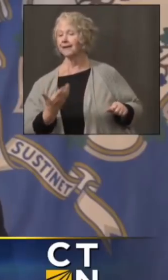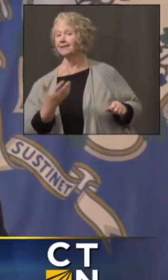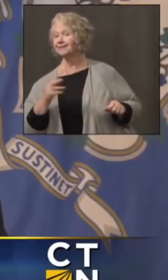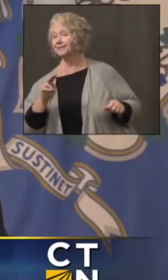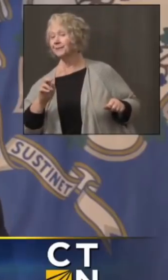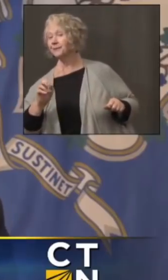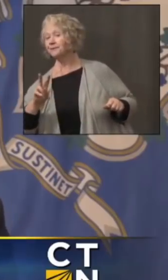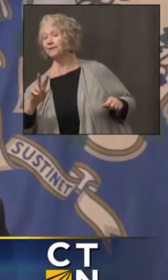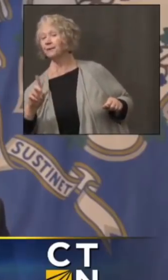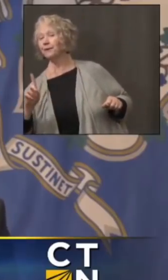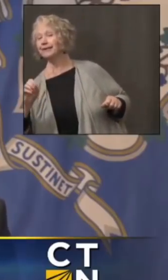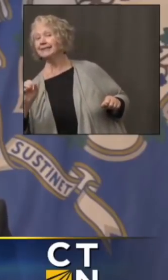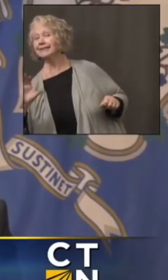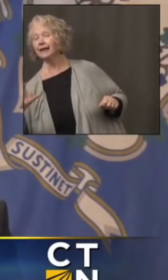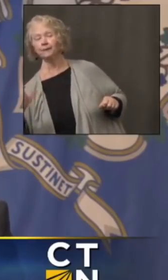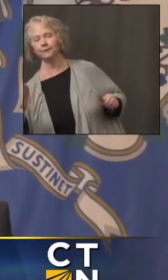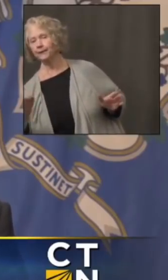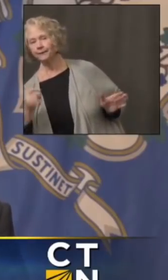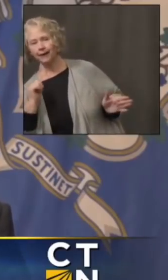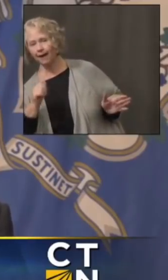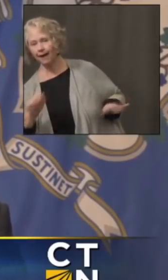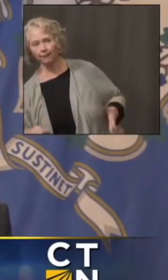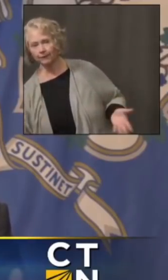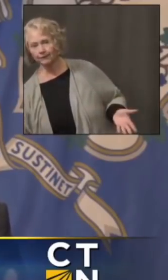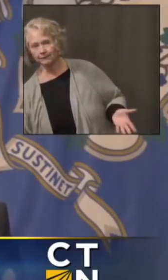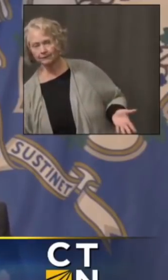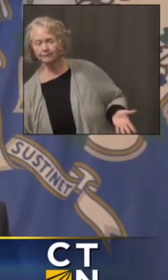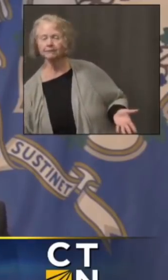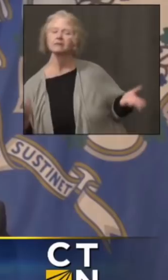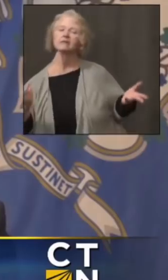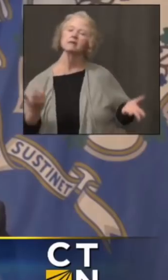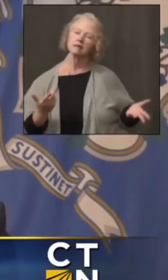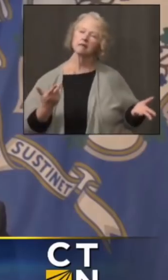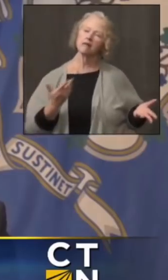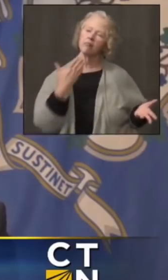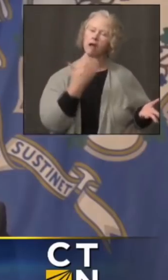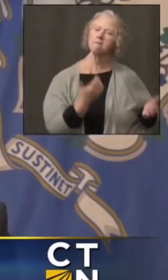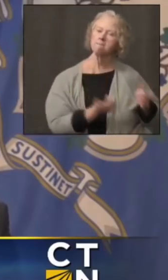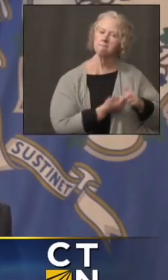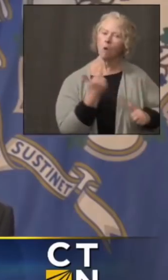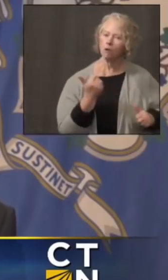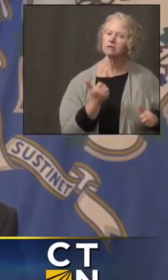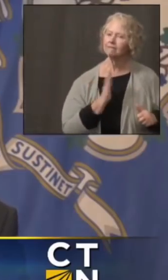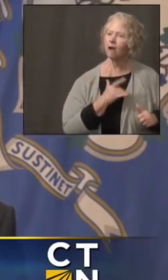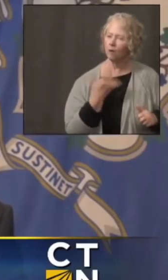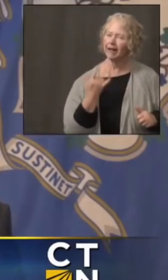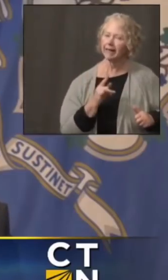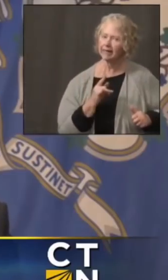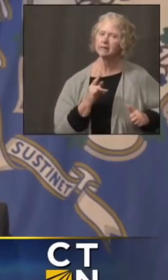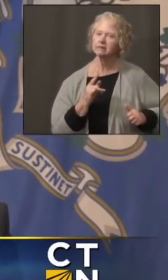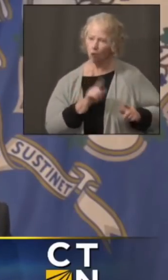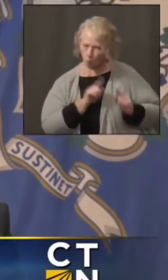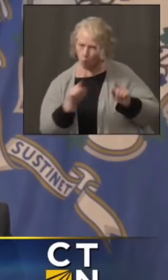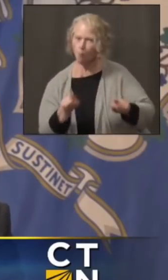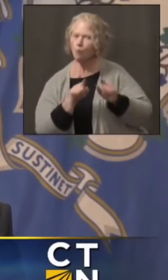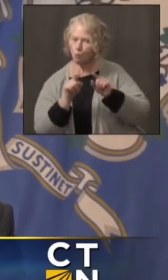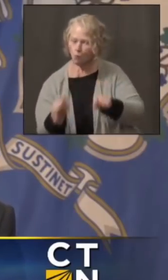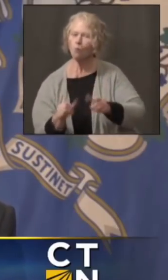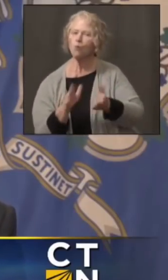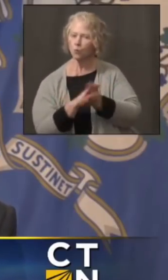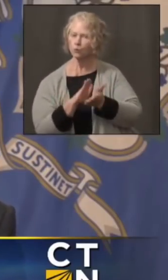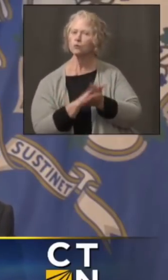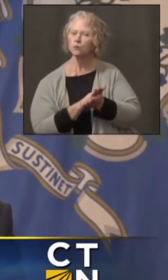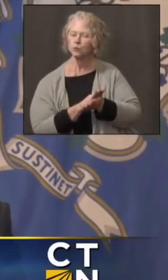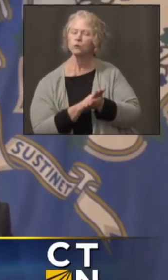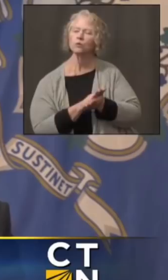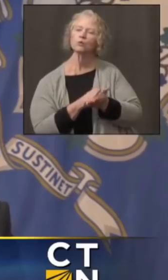have the same opportunities. Thankfully, majority of our kids have the opportunity for in-person education. And